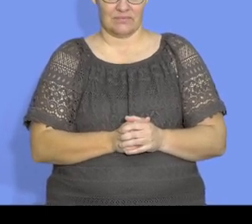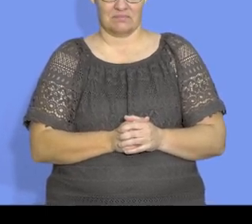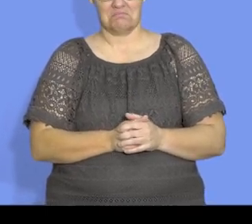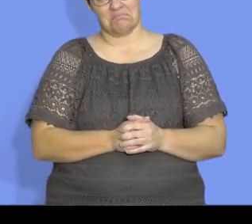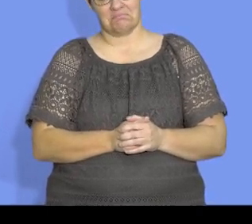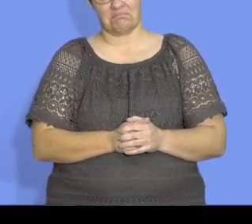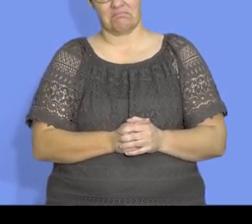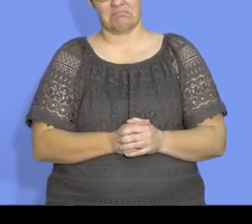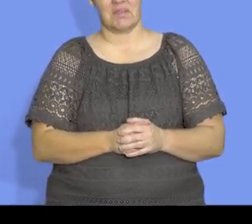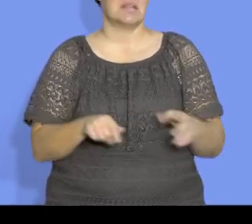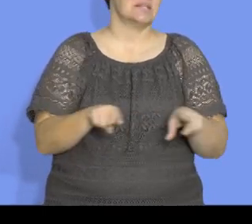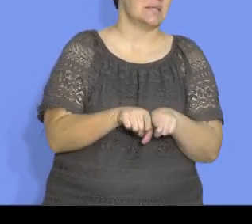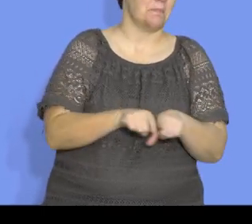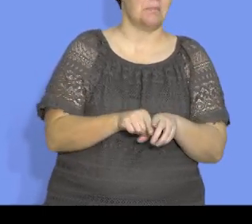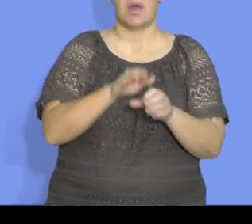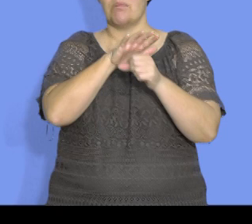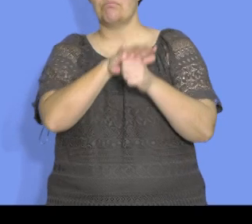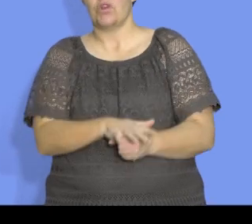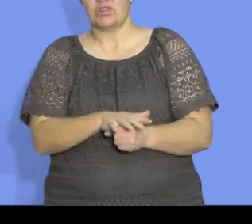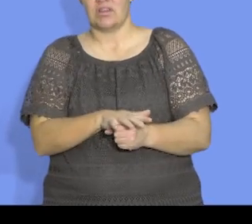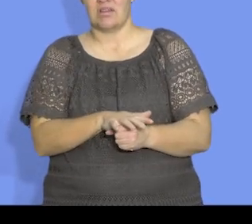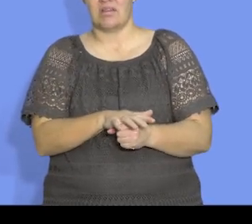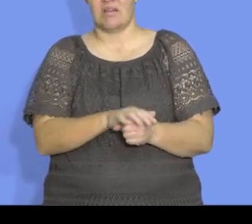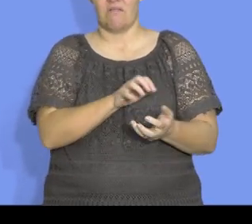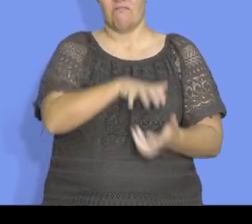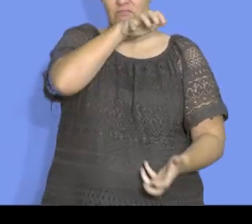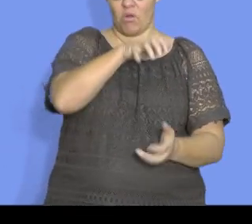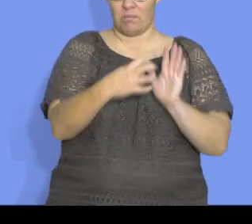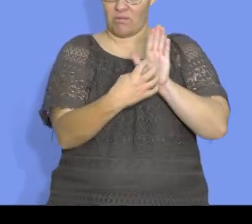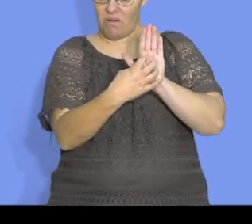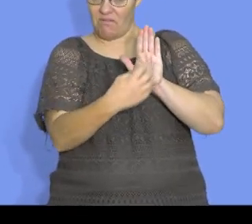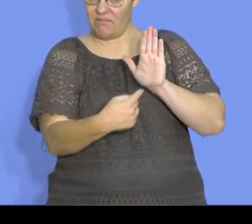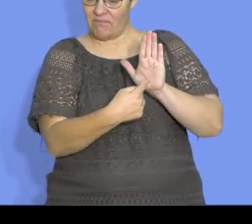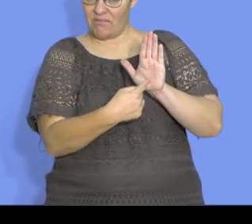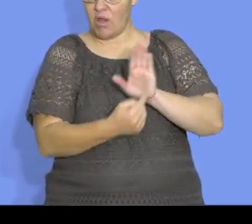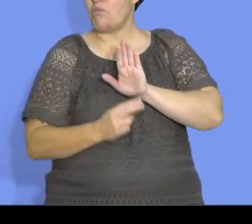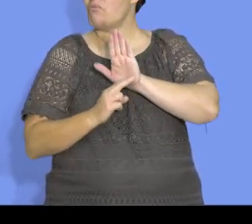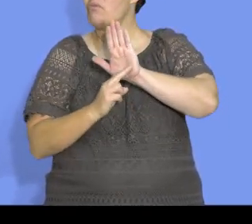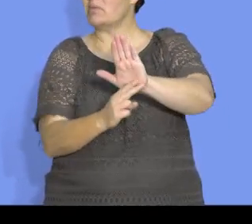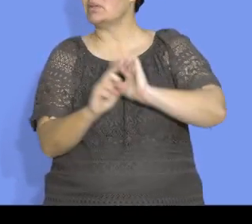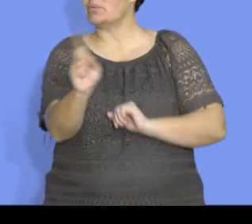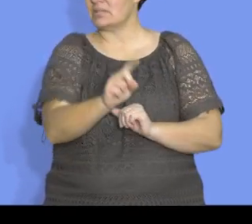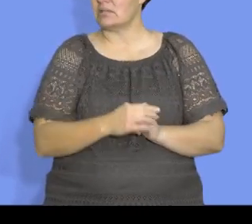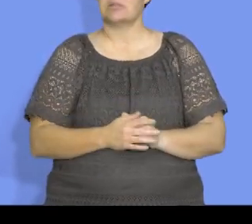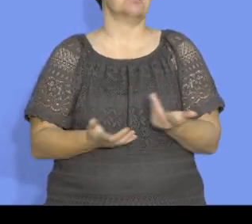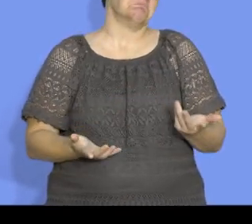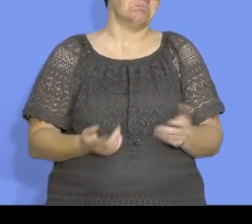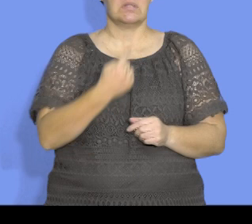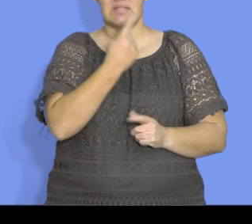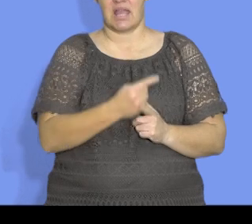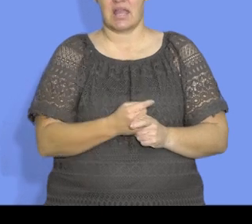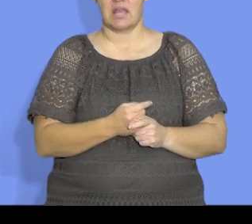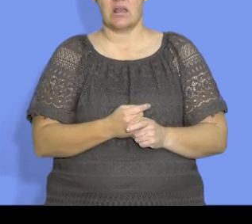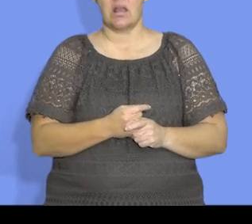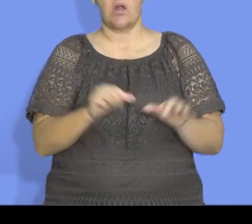Now, in the likes of the pressure-volume graph, what they sometimes represent this is say, let's just take